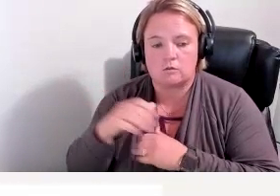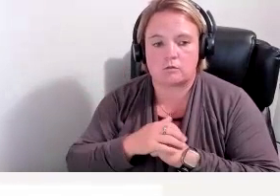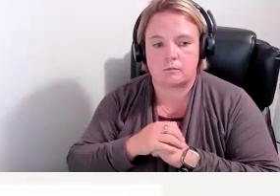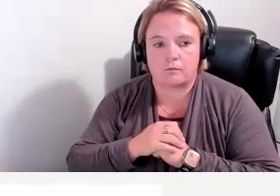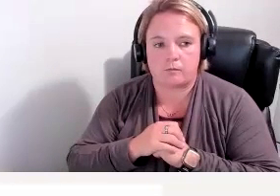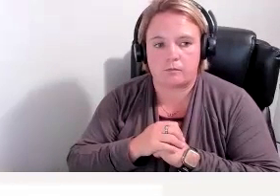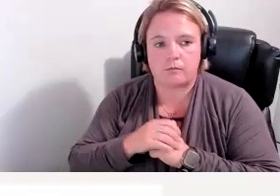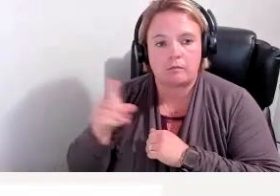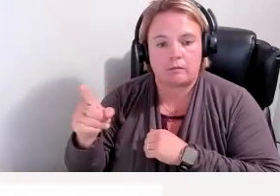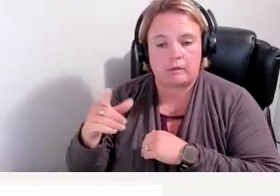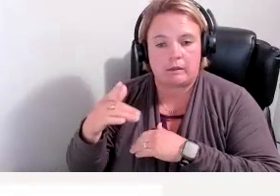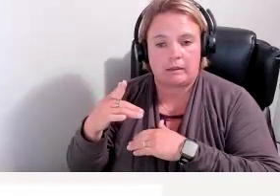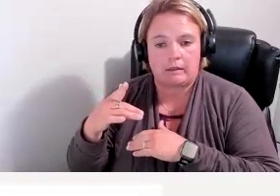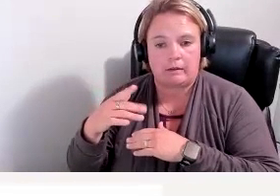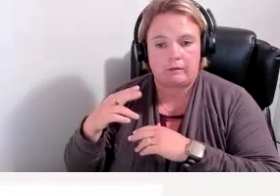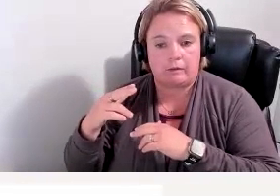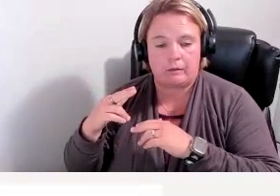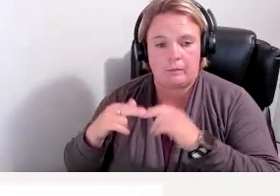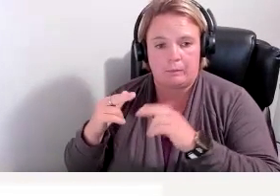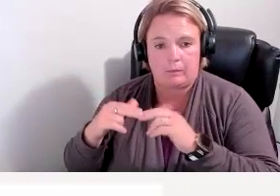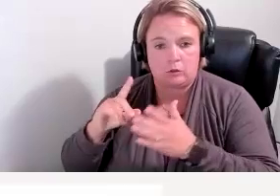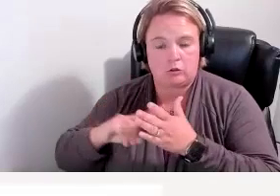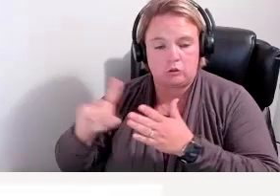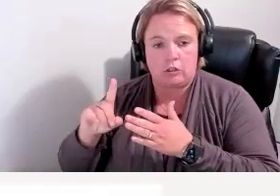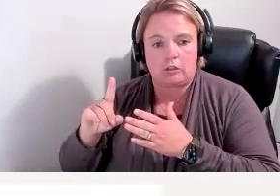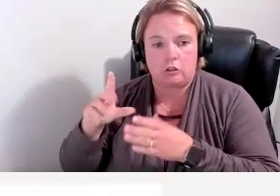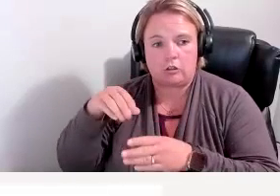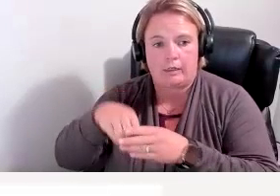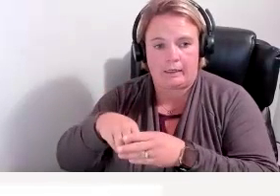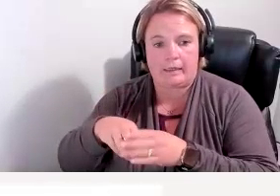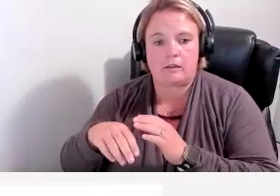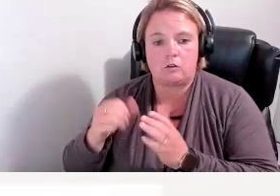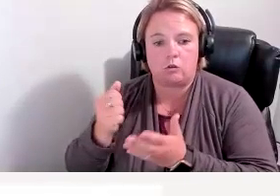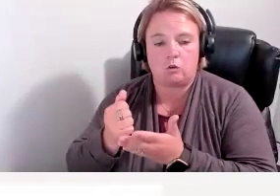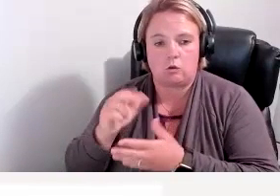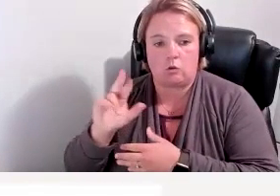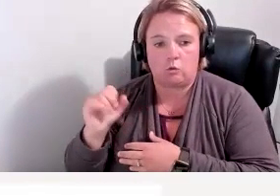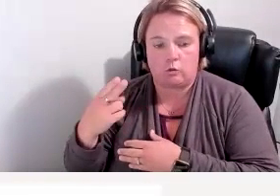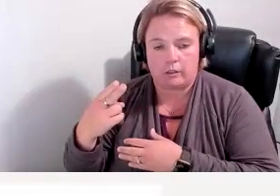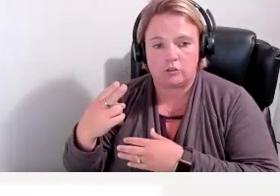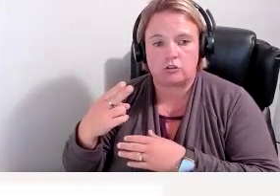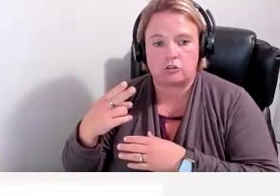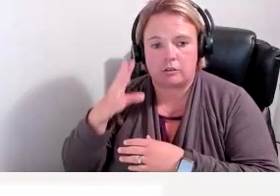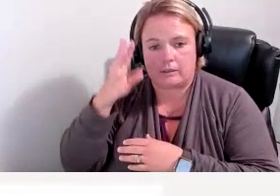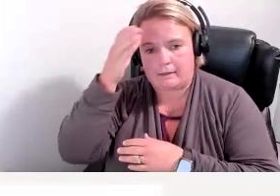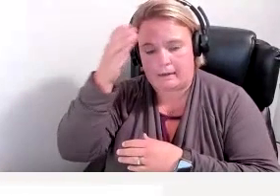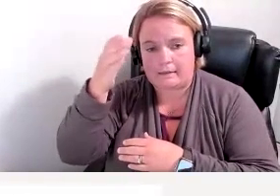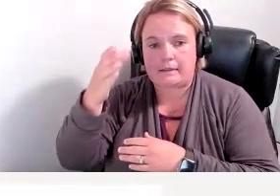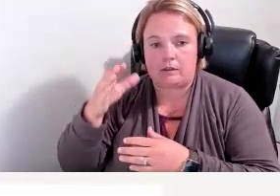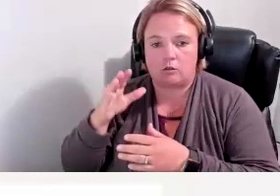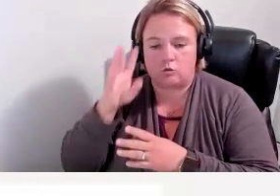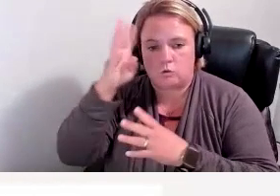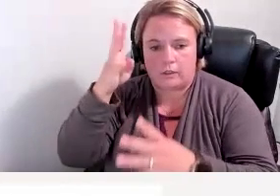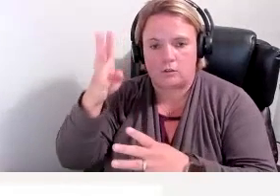Canvas has a built-in accessibility checker in the rich content editor. And every time you create a new page, a discussion,